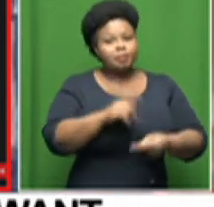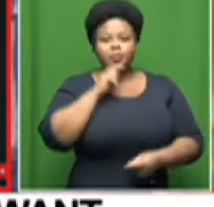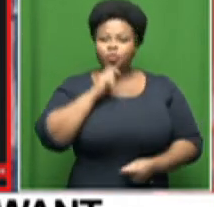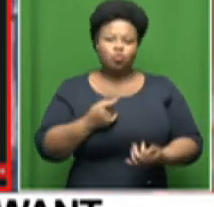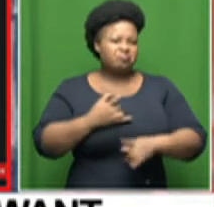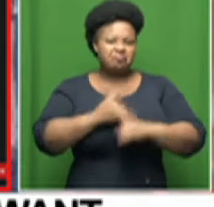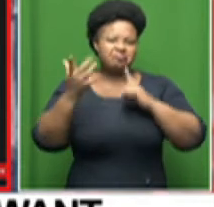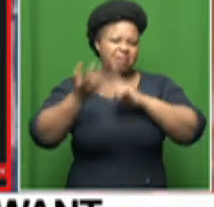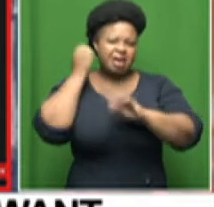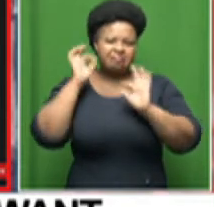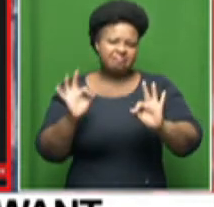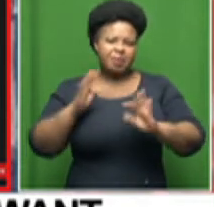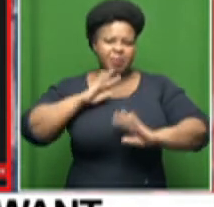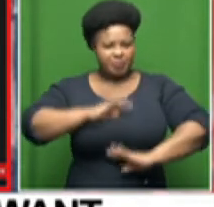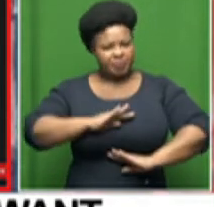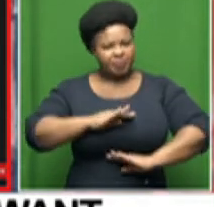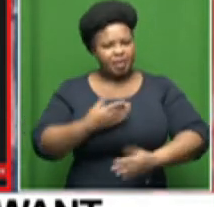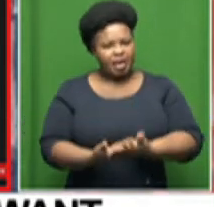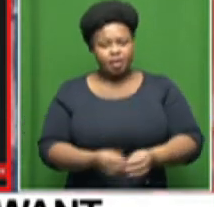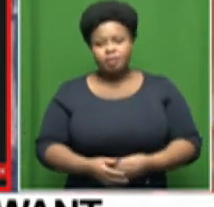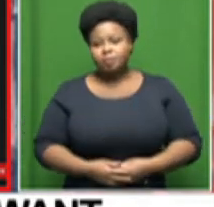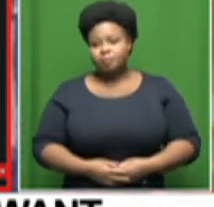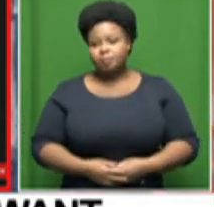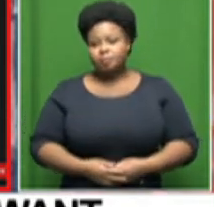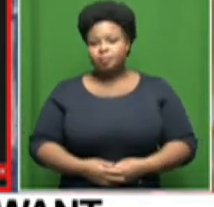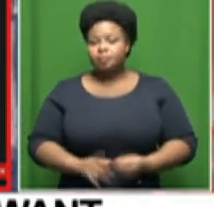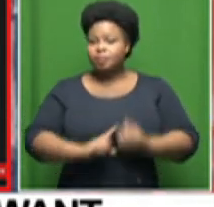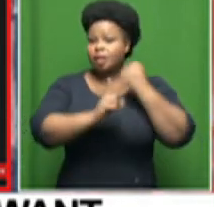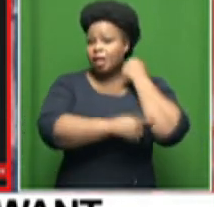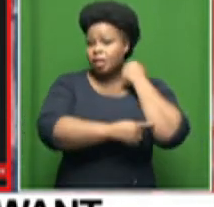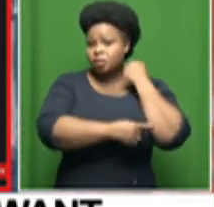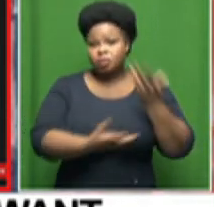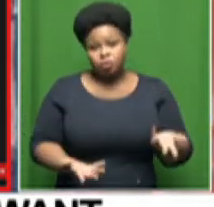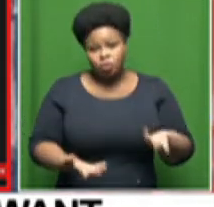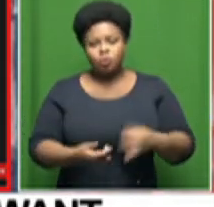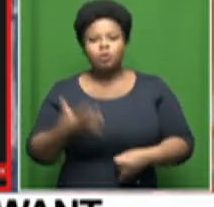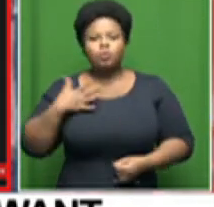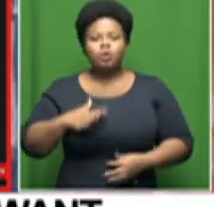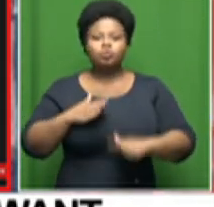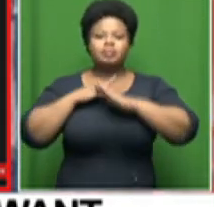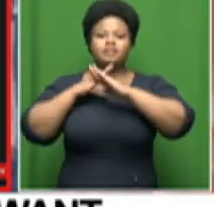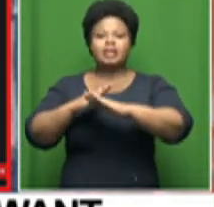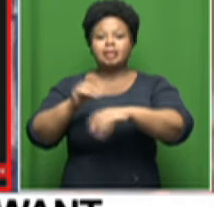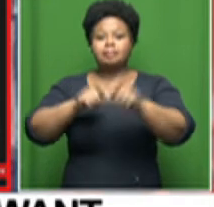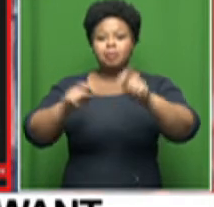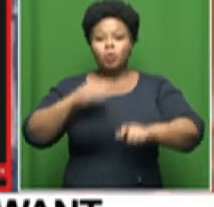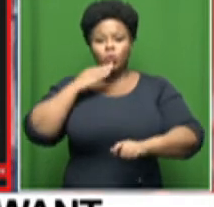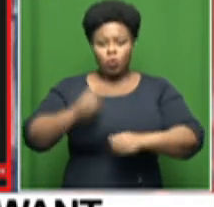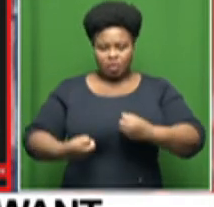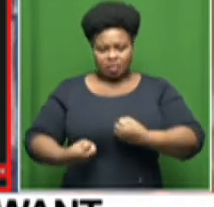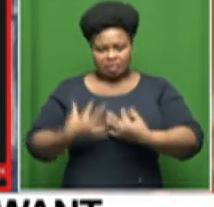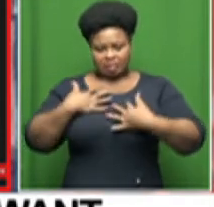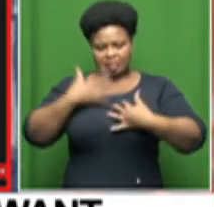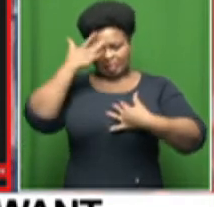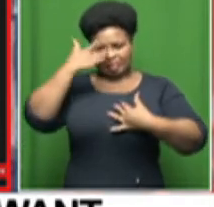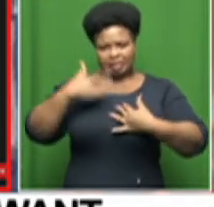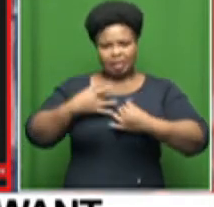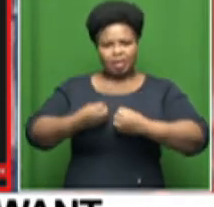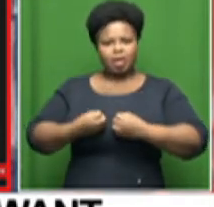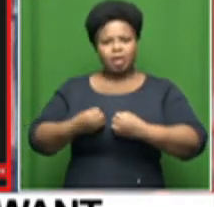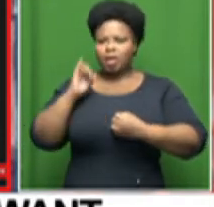tremendous win. And then lastly, do we want to prevent asymptomatic infection? People that get infected but don't have symptoms, don't